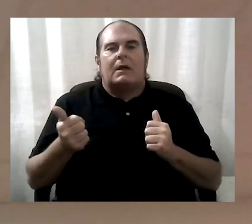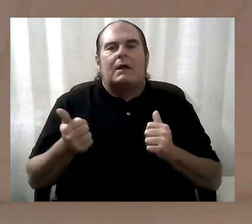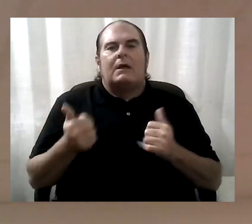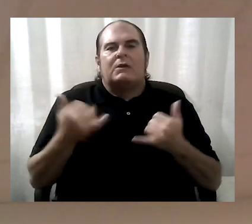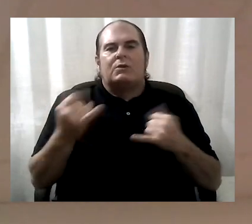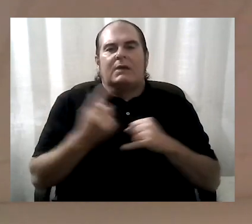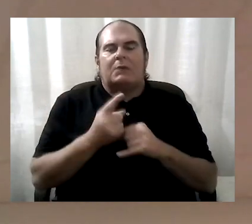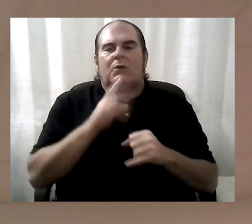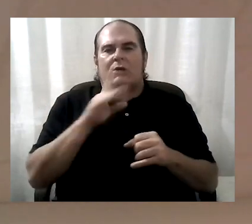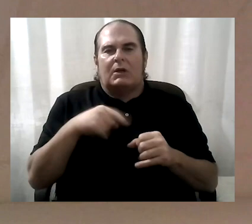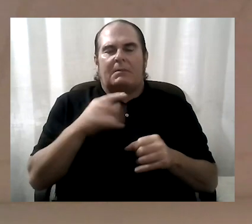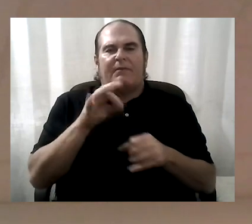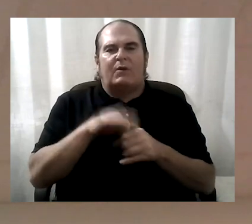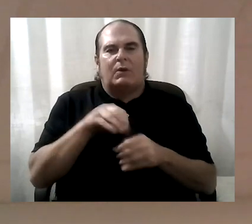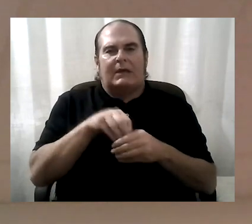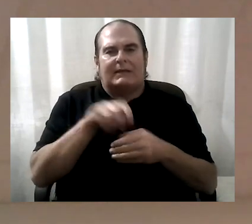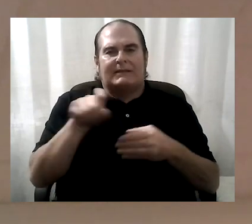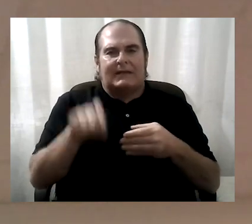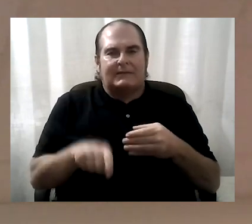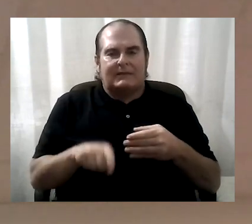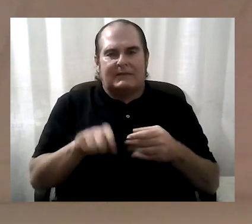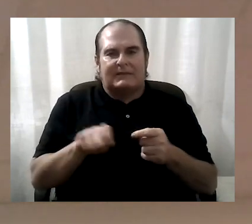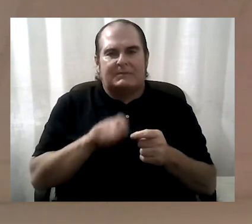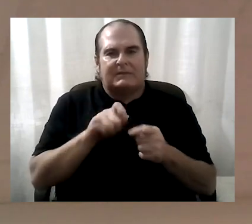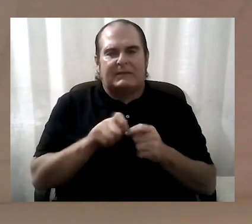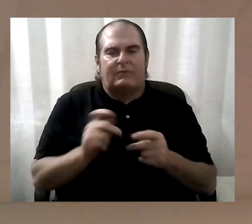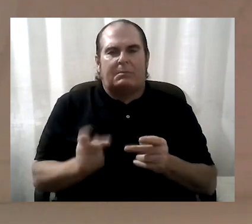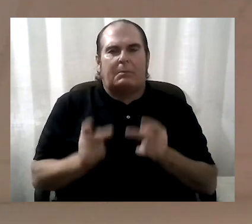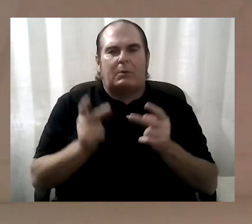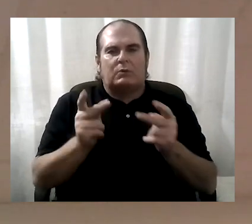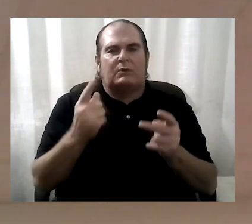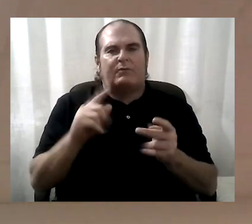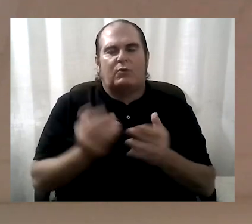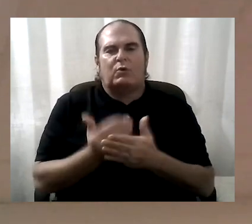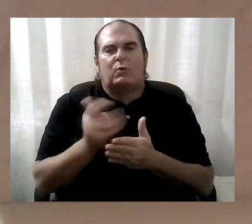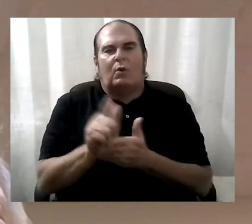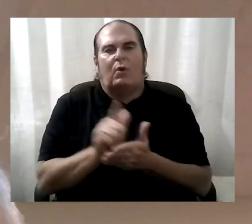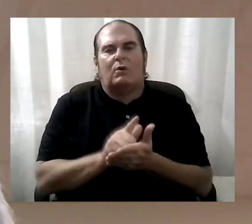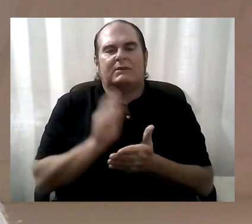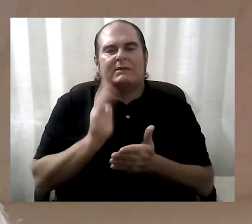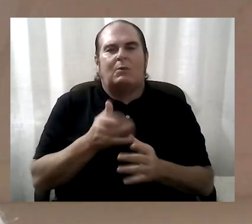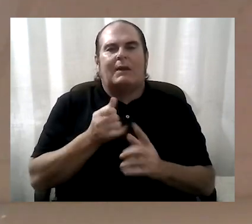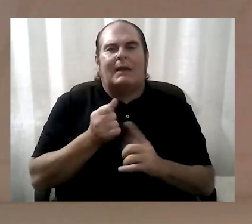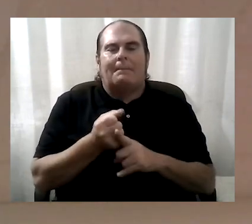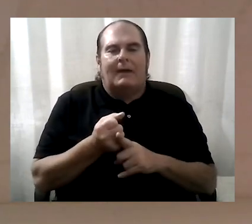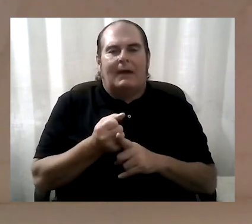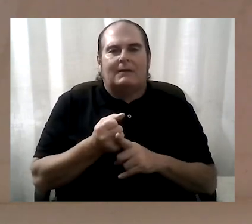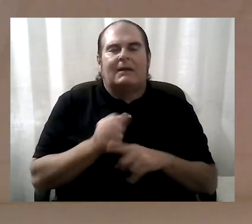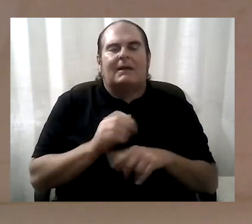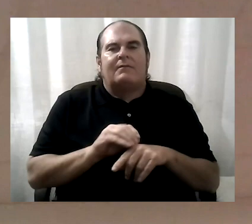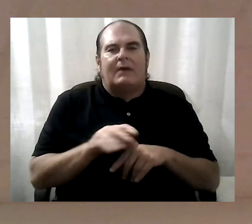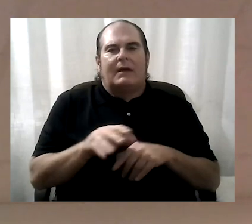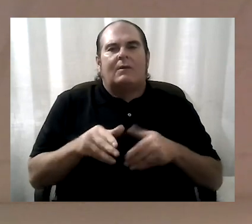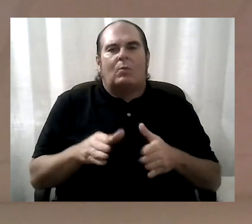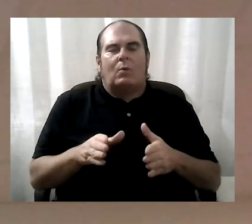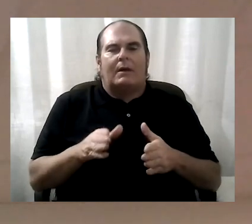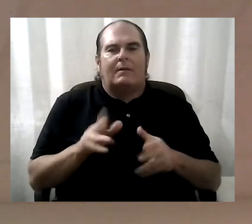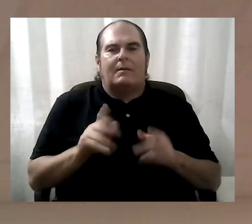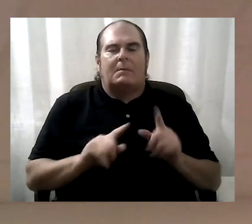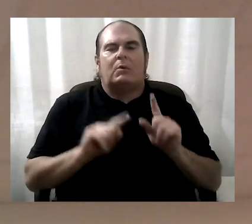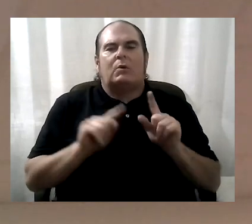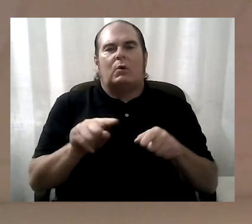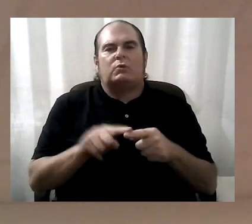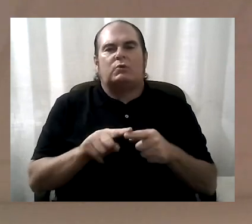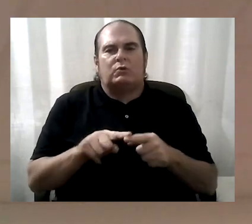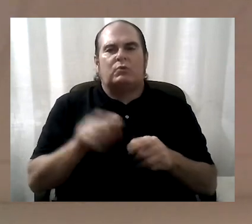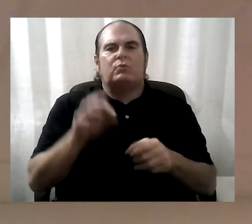specifically proposals for new laws that will impact the way that Texans go to the polls. As you can